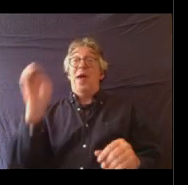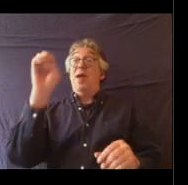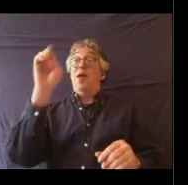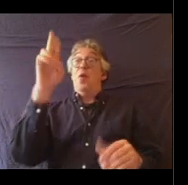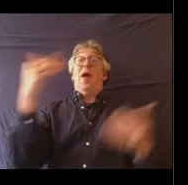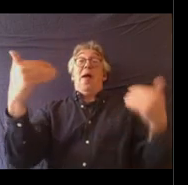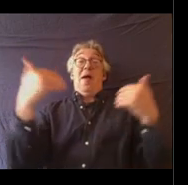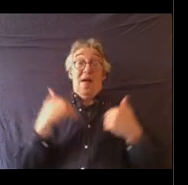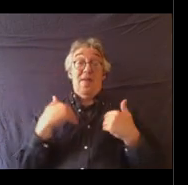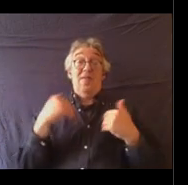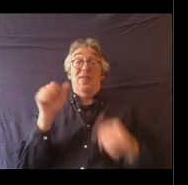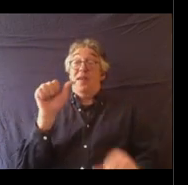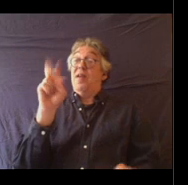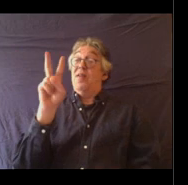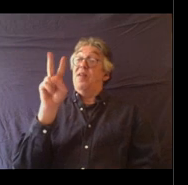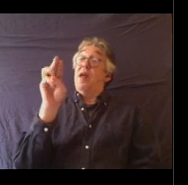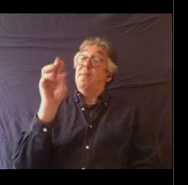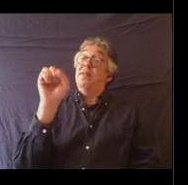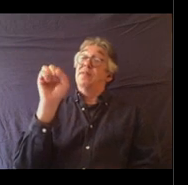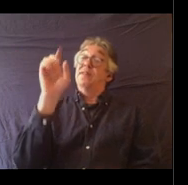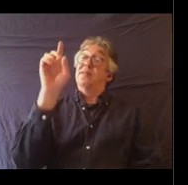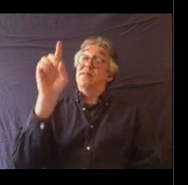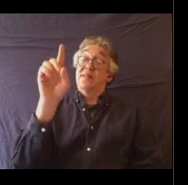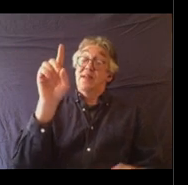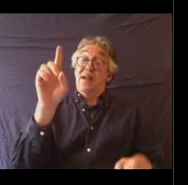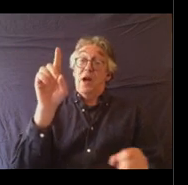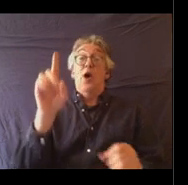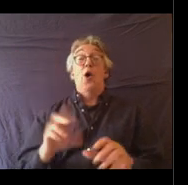national legislation. They have time till